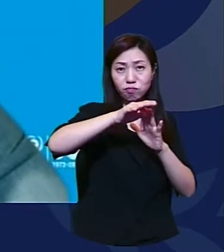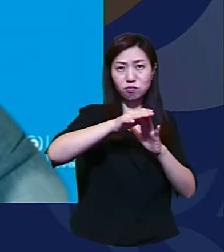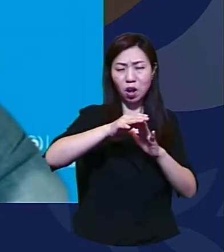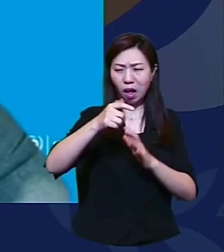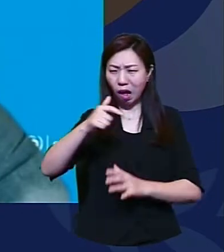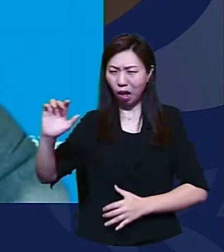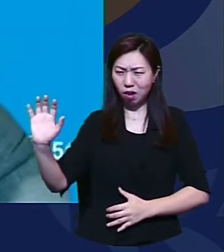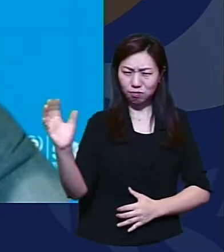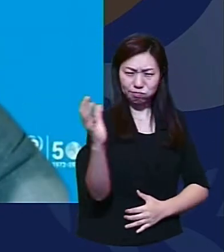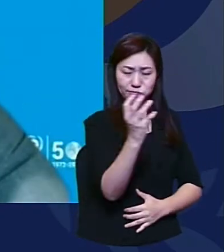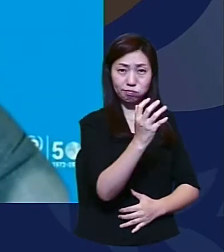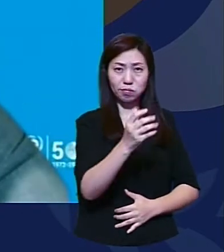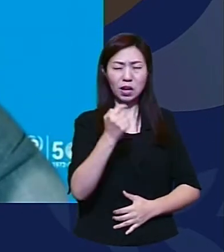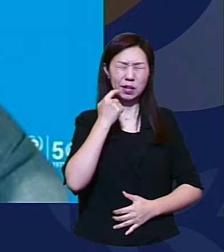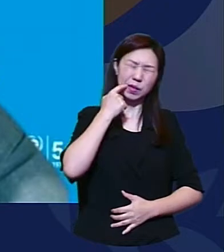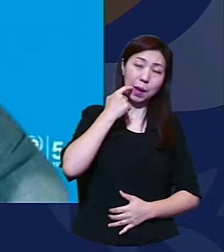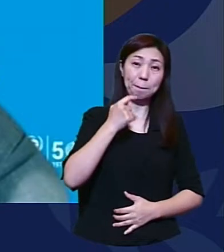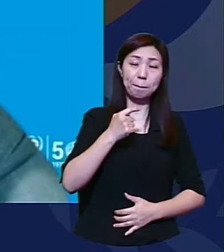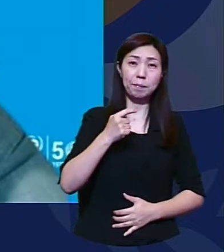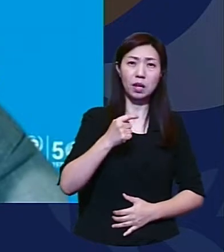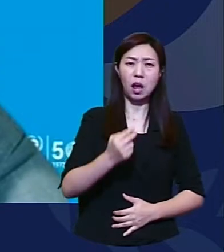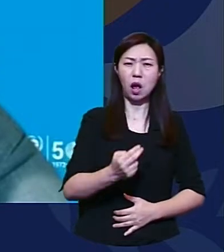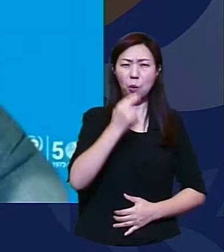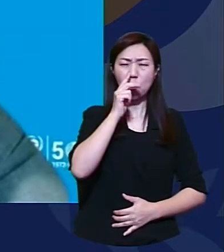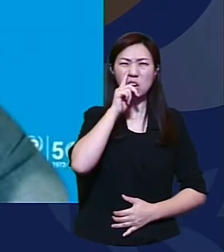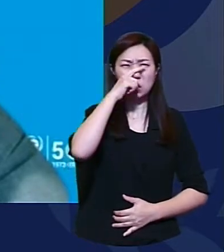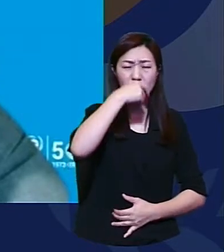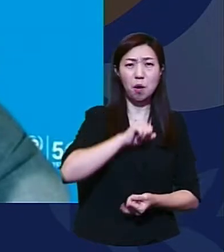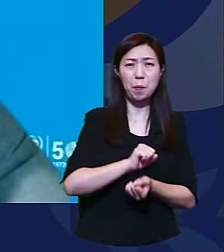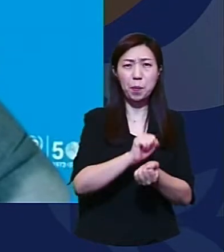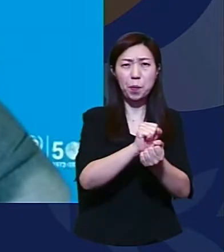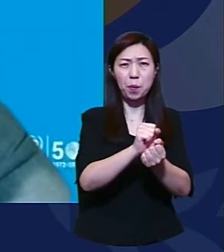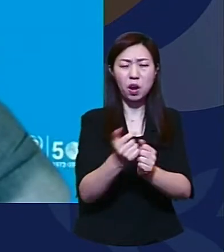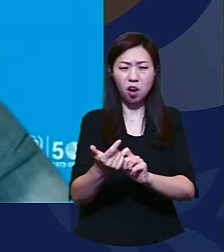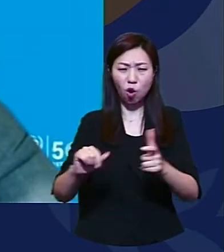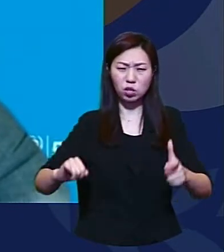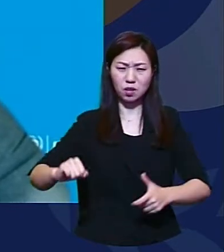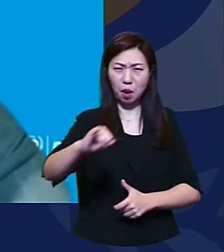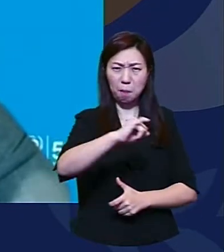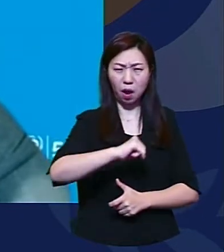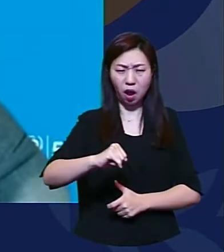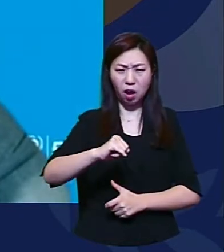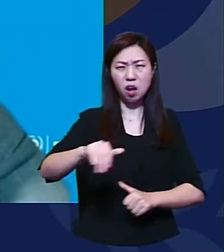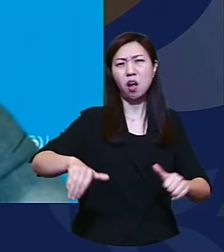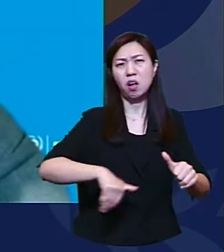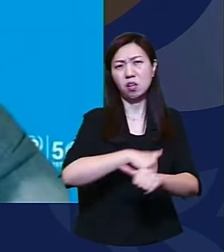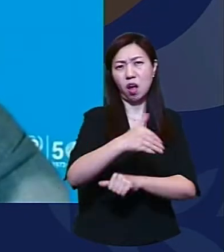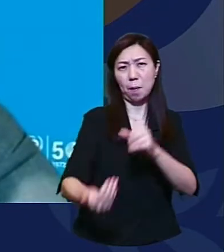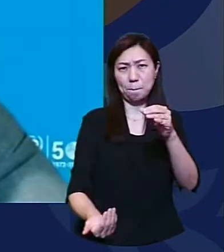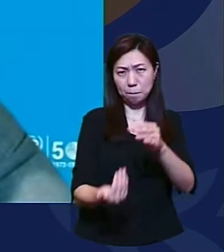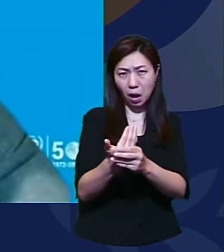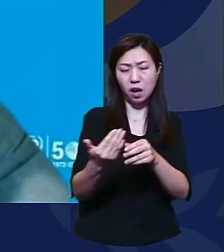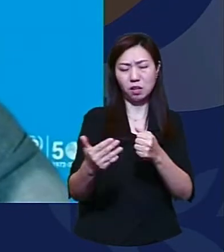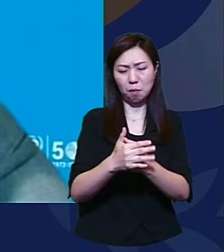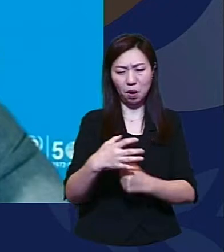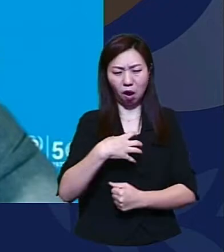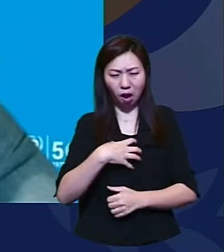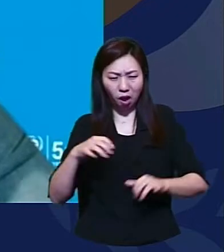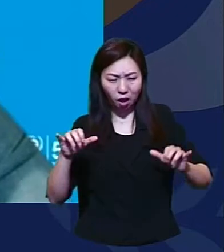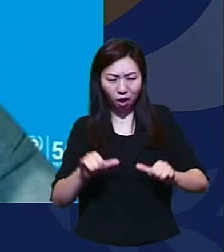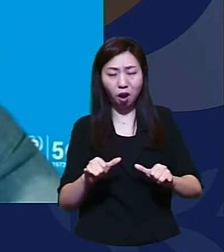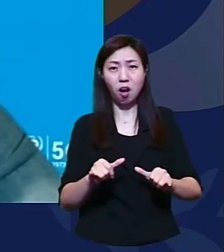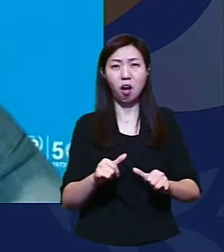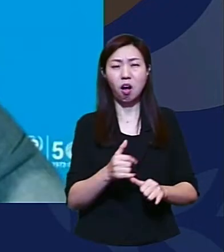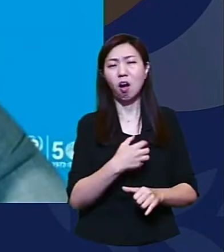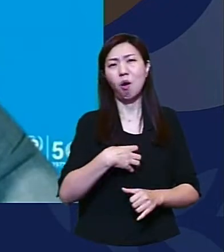pollution, vector-borne diseases, to name a few. As they intensify and worsen, these horrors